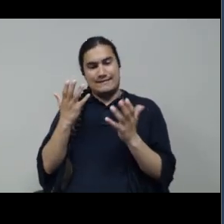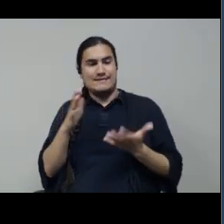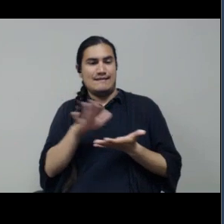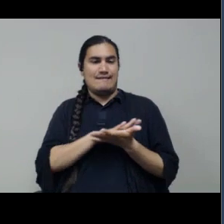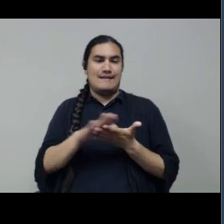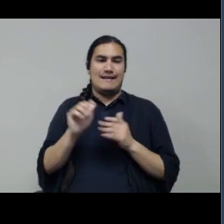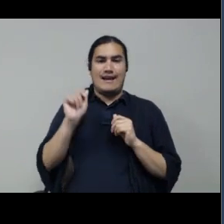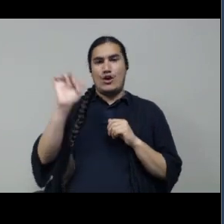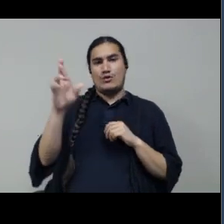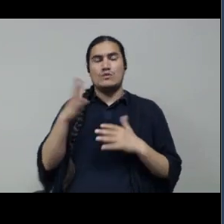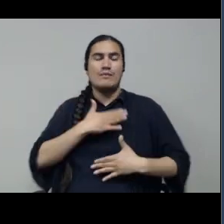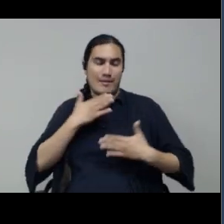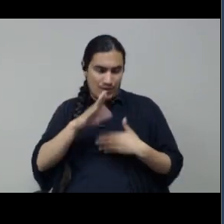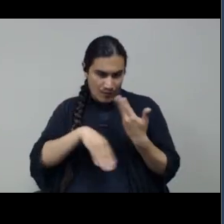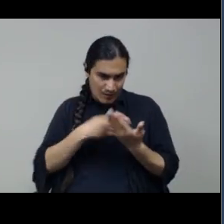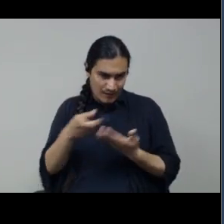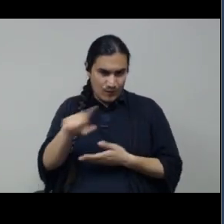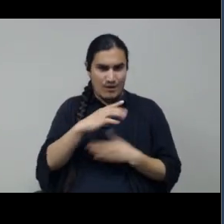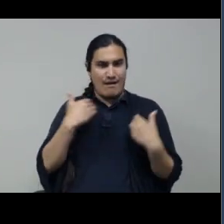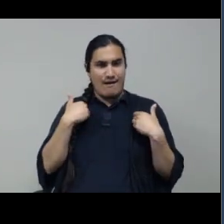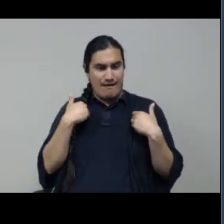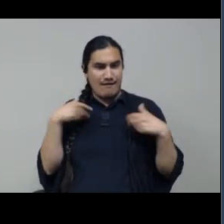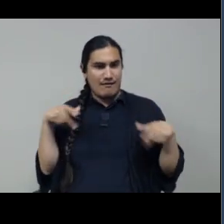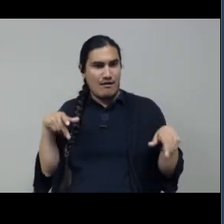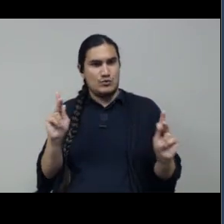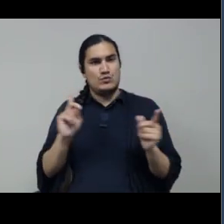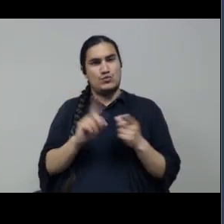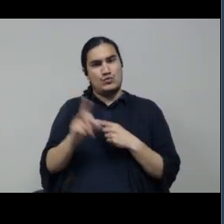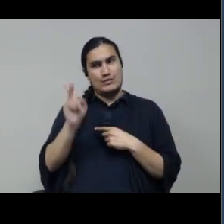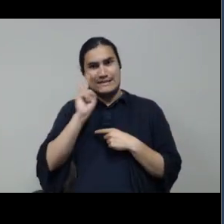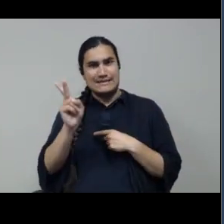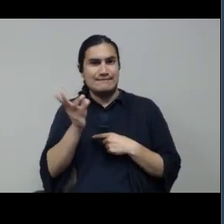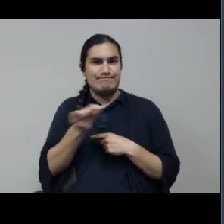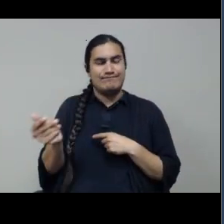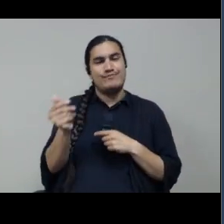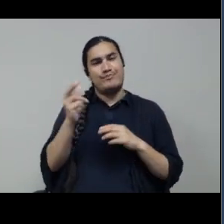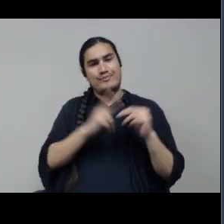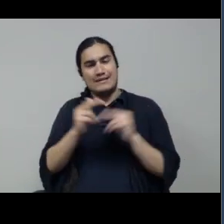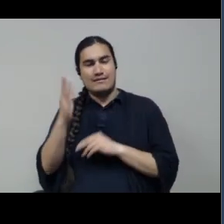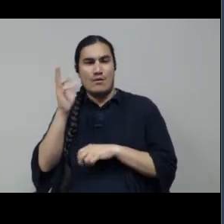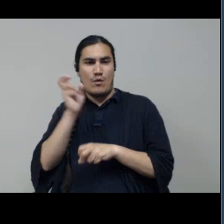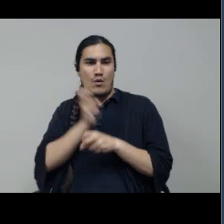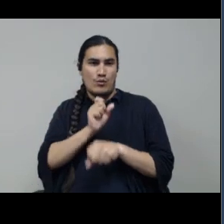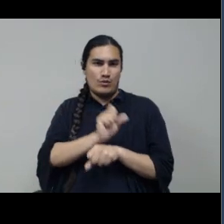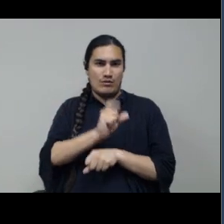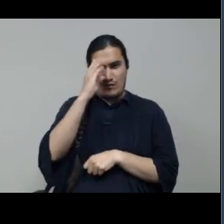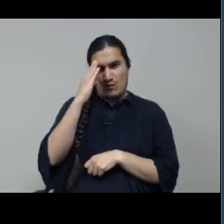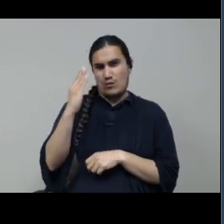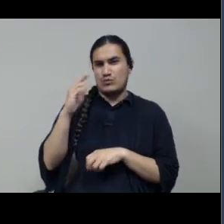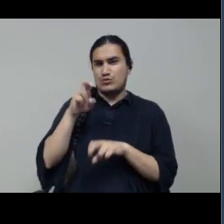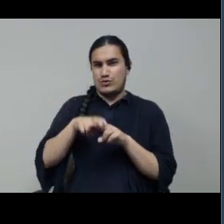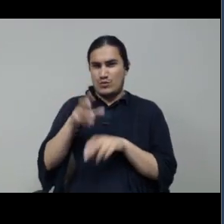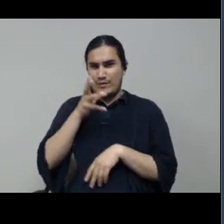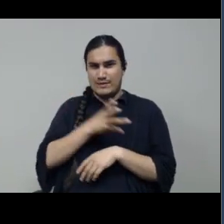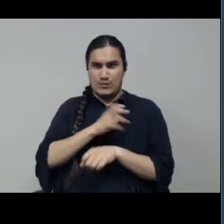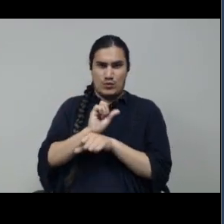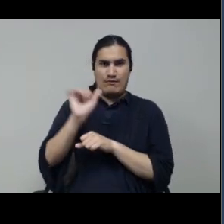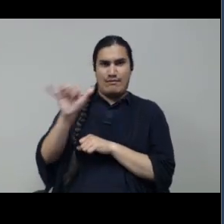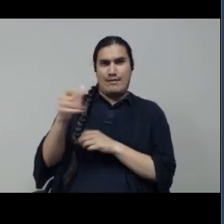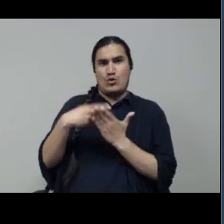I'm glad that you all had the opportunity to go out and see some of the facilities, the hard work here. I know the Chairwoman has worked on that project with